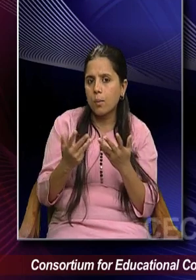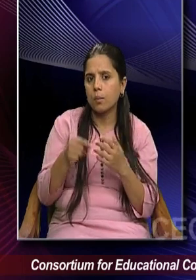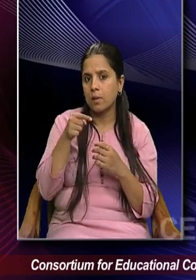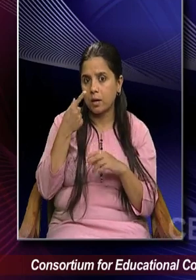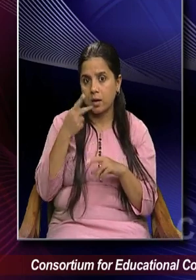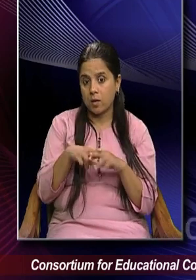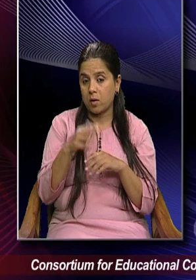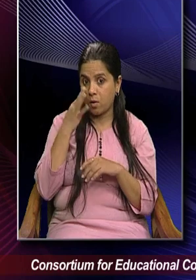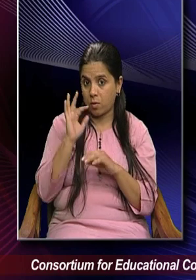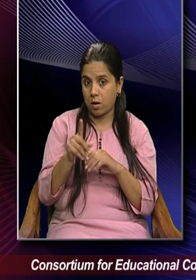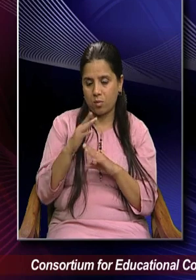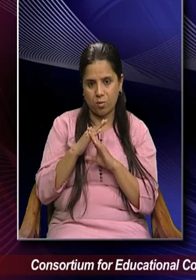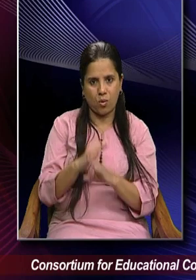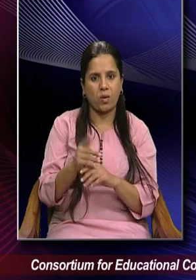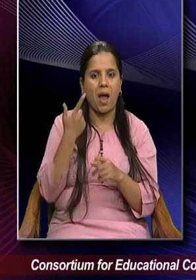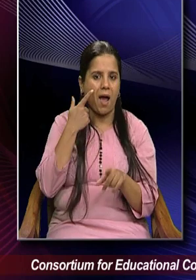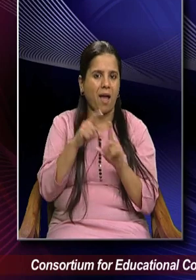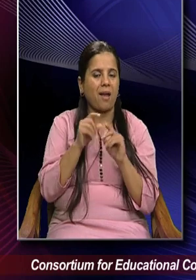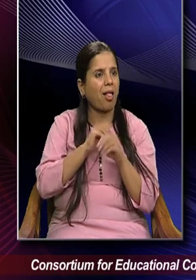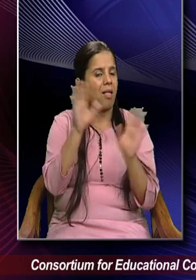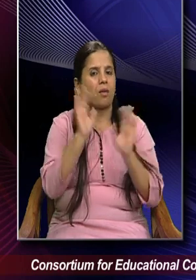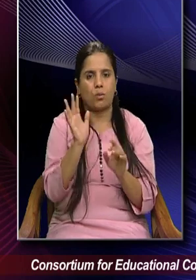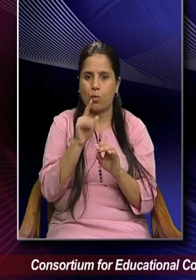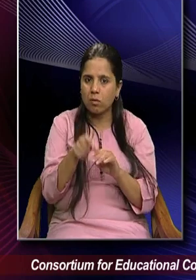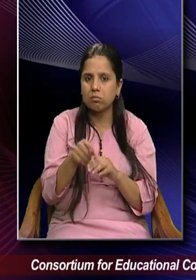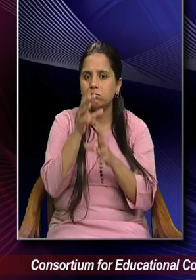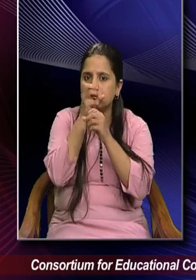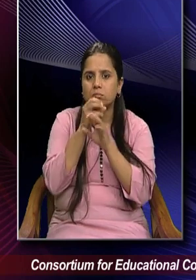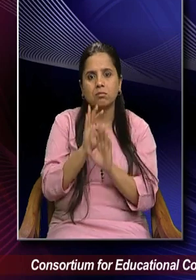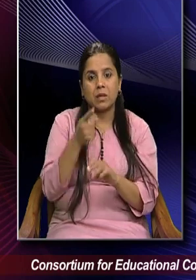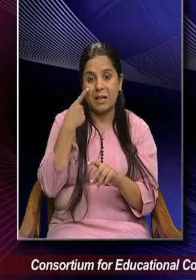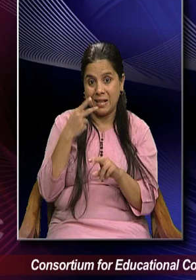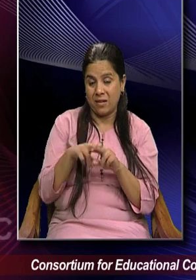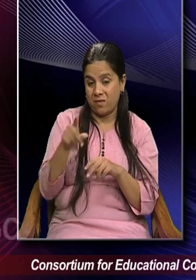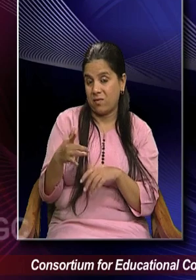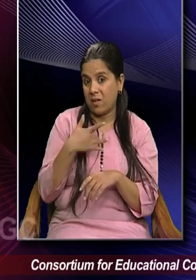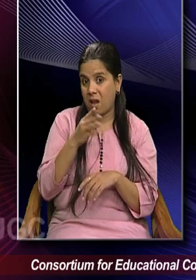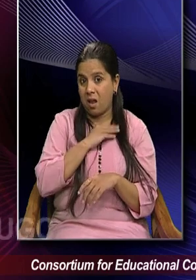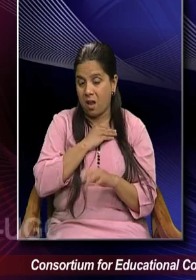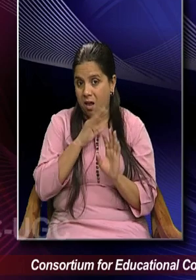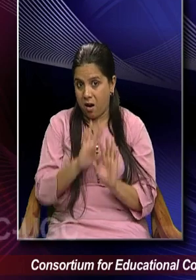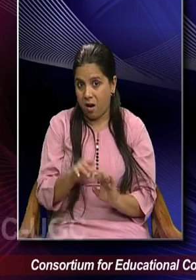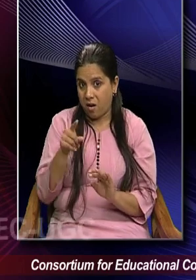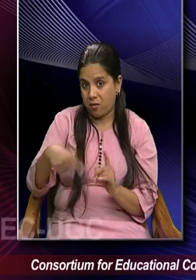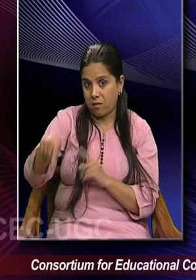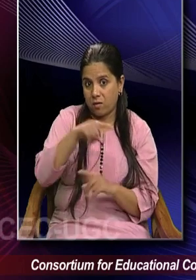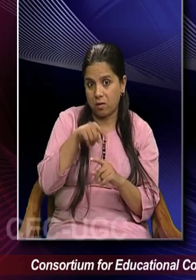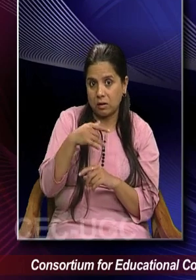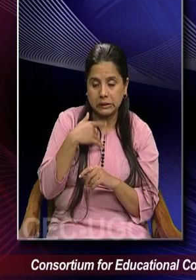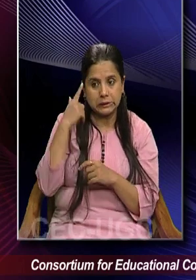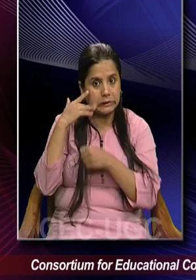if necessary, protect their identity, especially in if they fear,